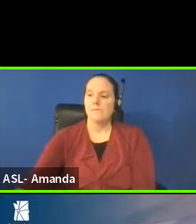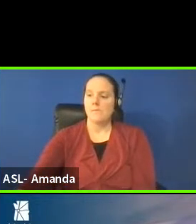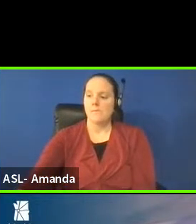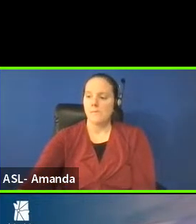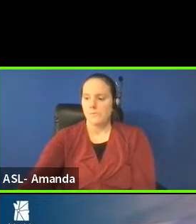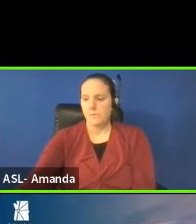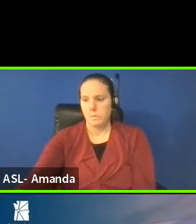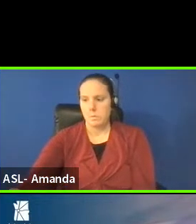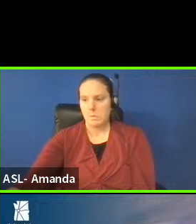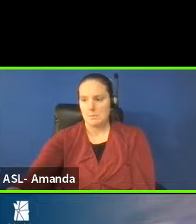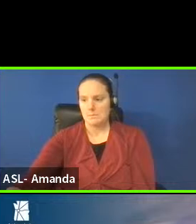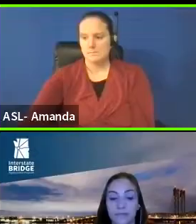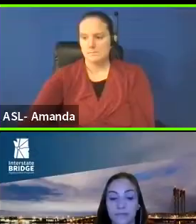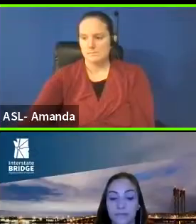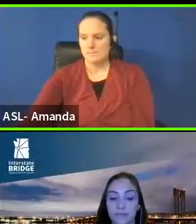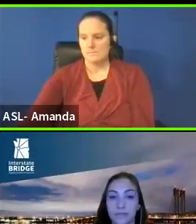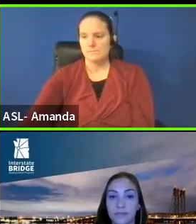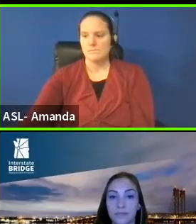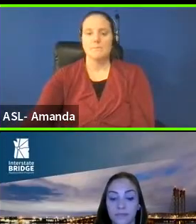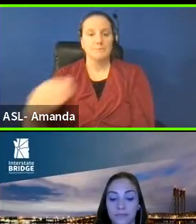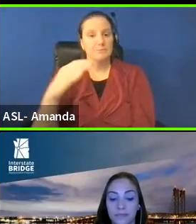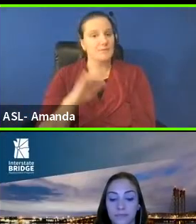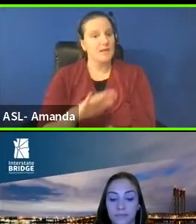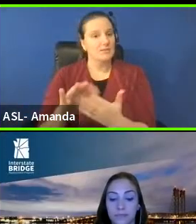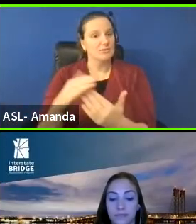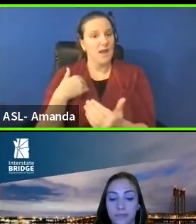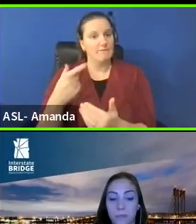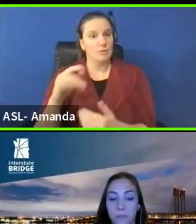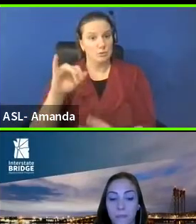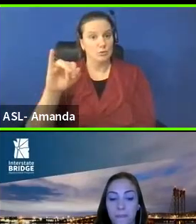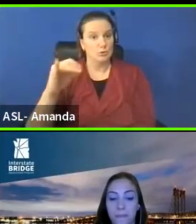Great to have you here. All right, John.